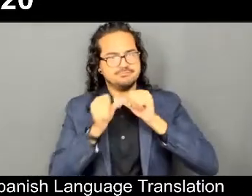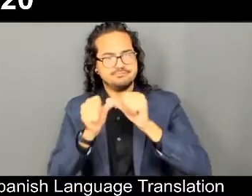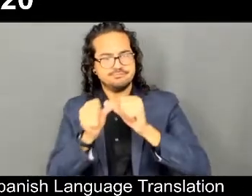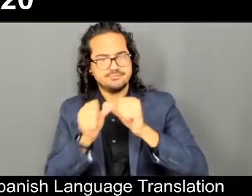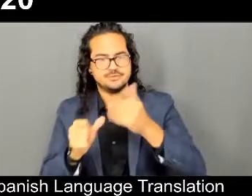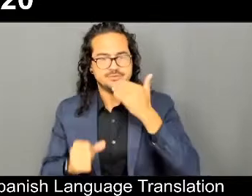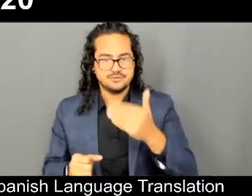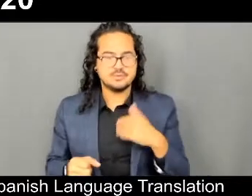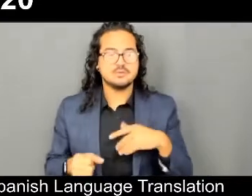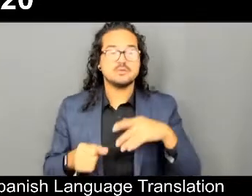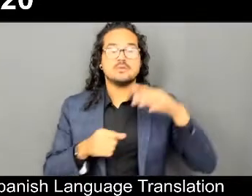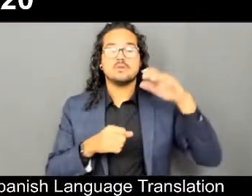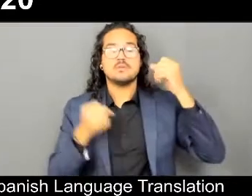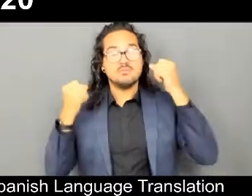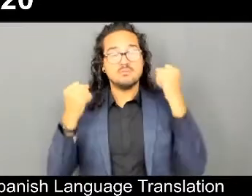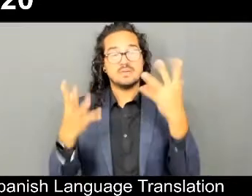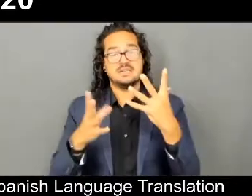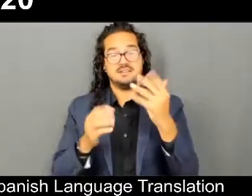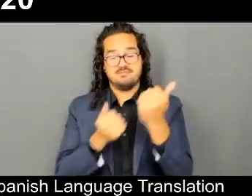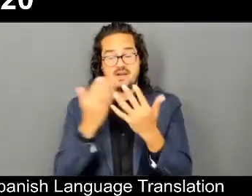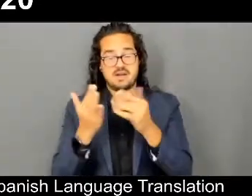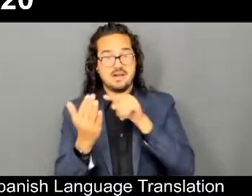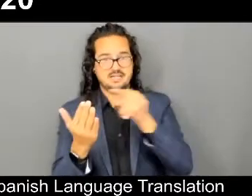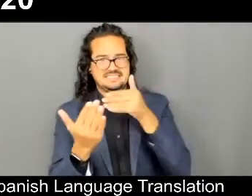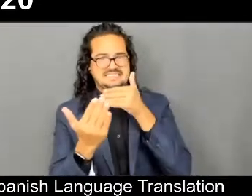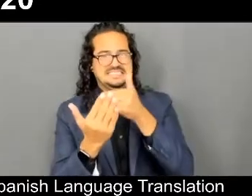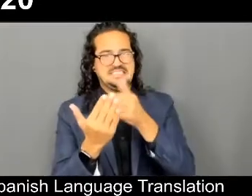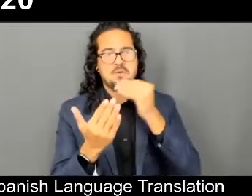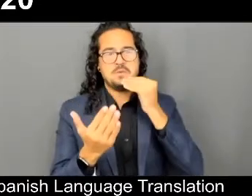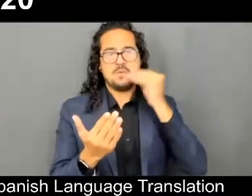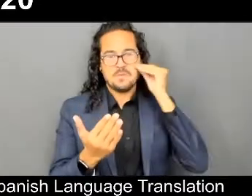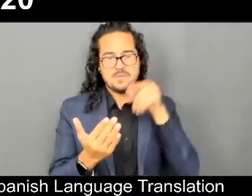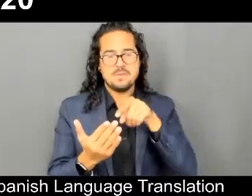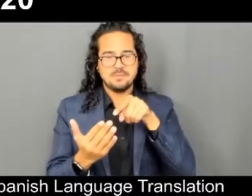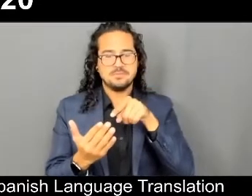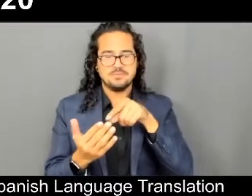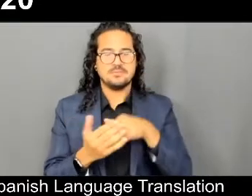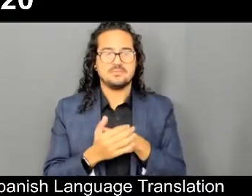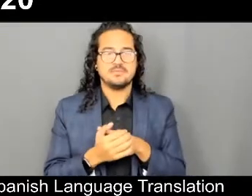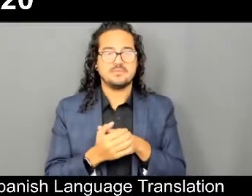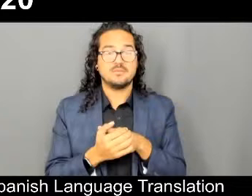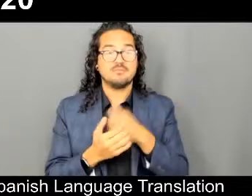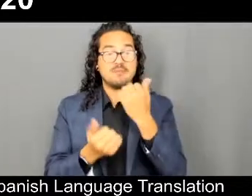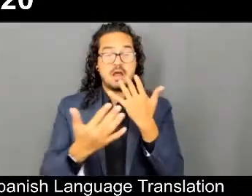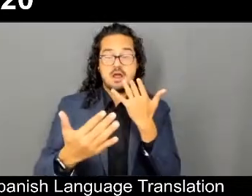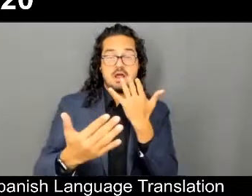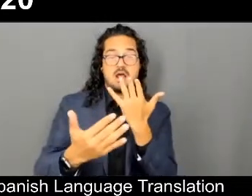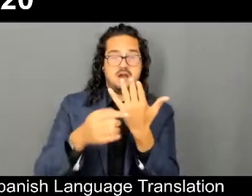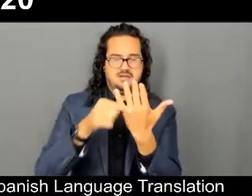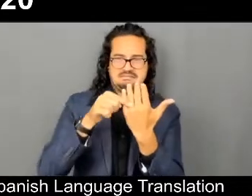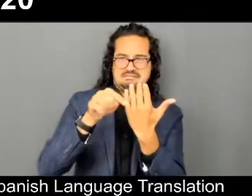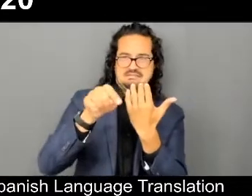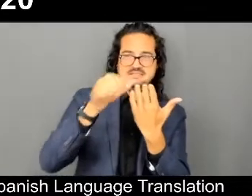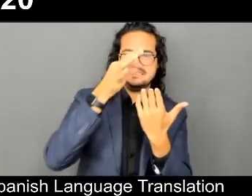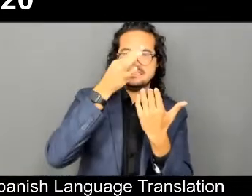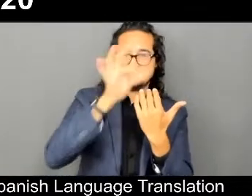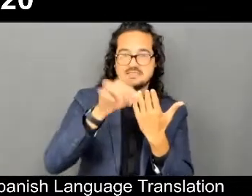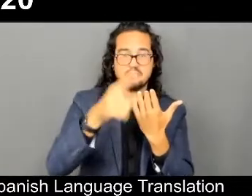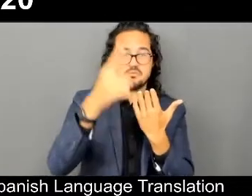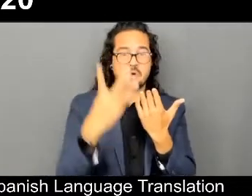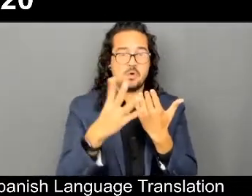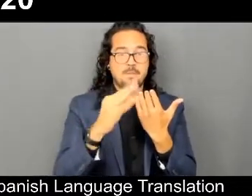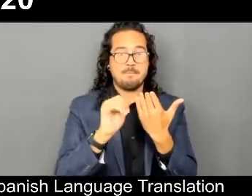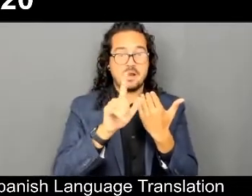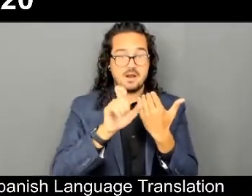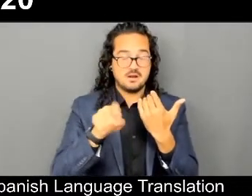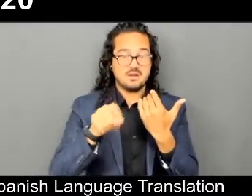is less than a quarter mile away from Limitor Road to the north in the Silver Hills Fox area. And so we definitely have a lot of resources poised